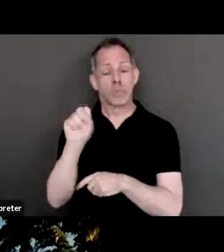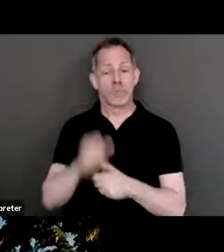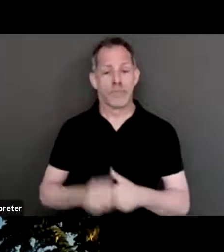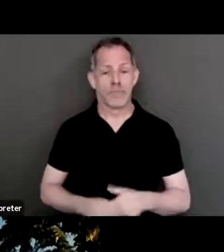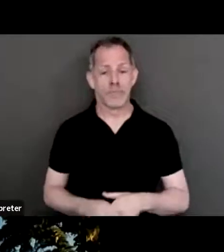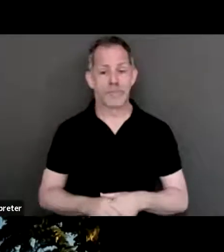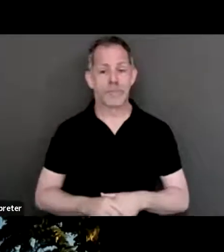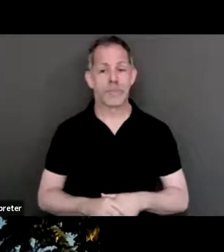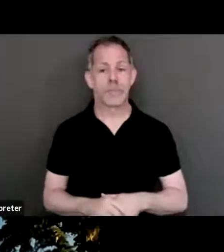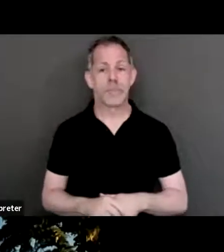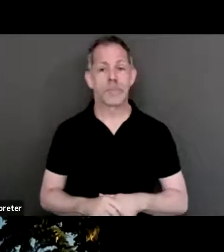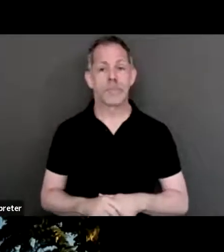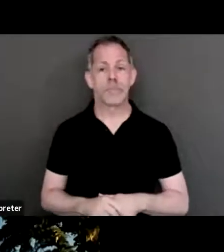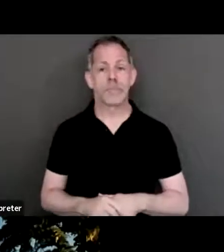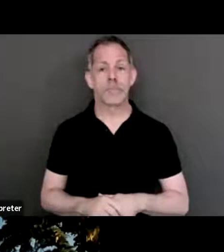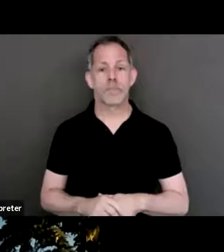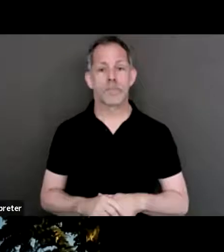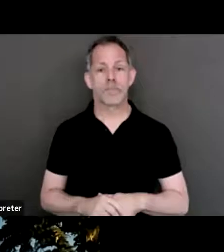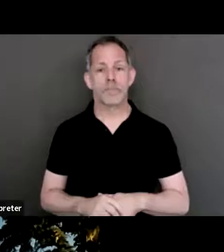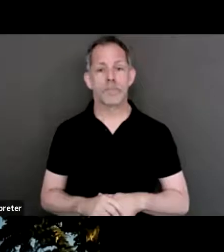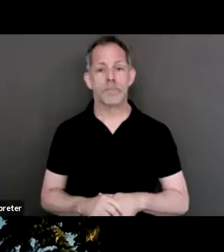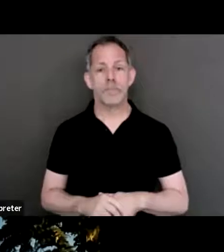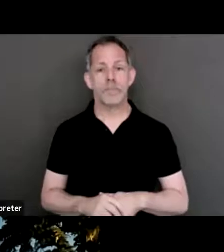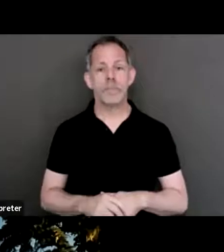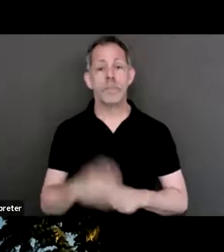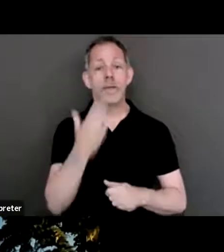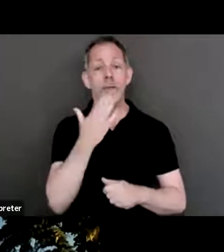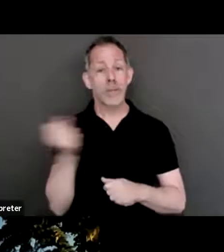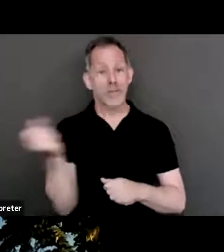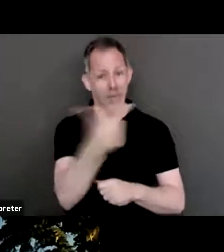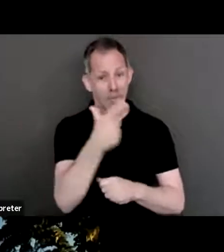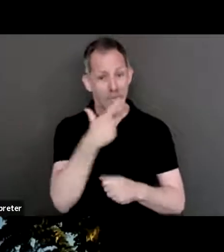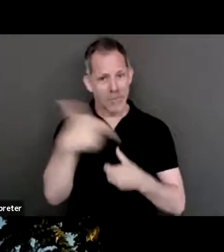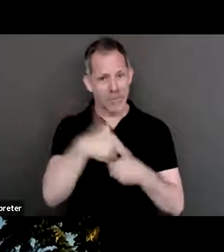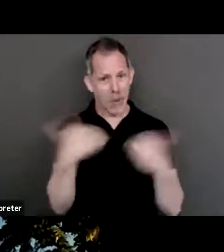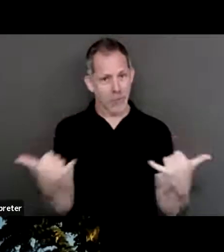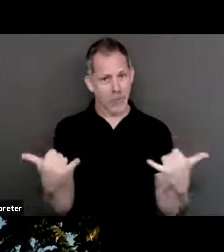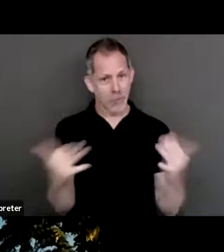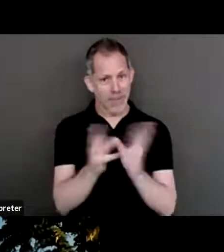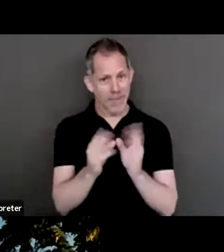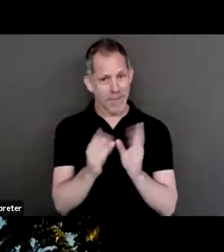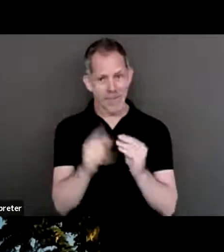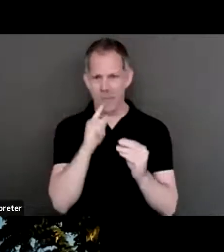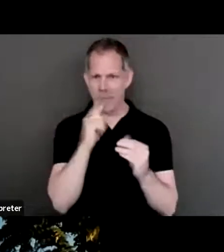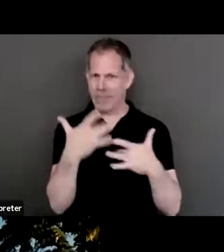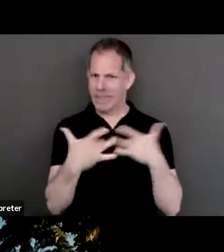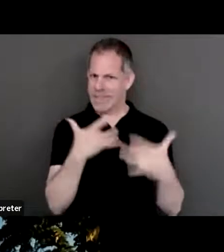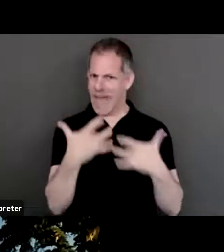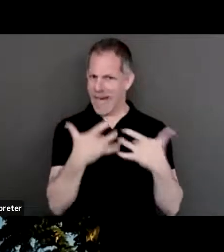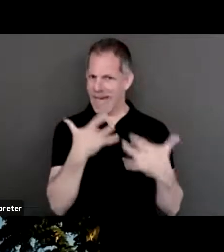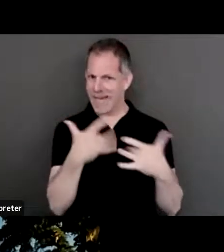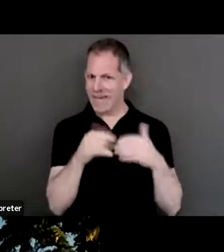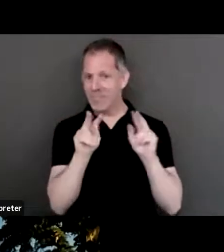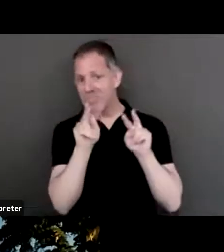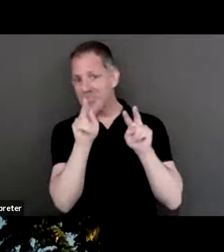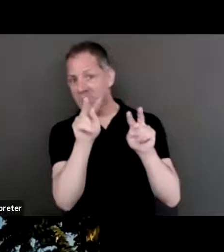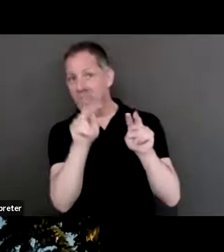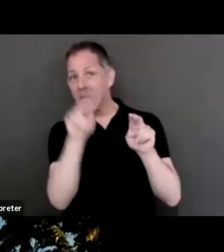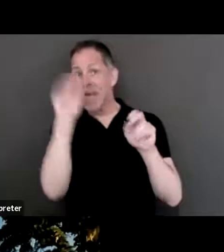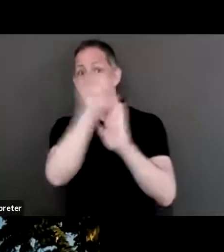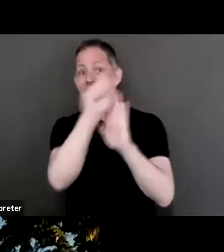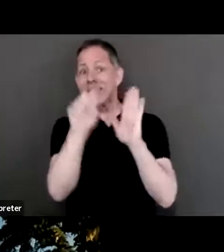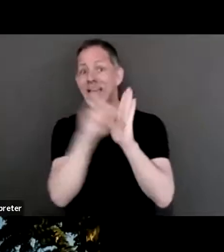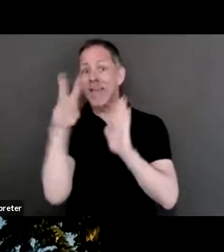today. I think we're all excited about the prospect of the state reopening on June 30th. In addition, our